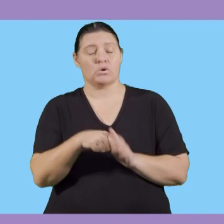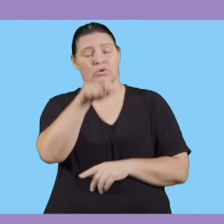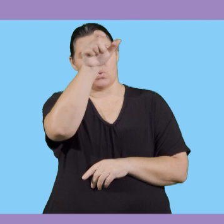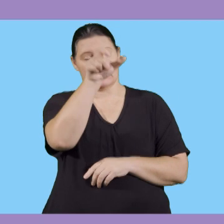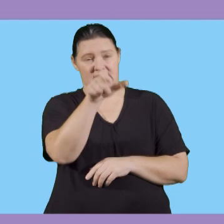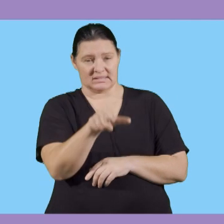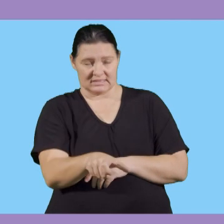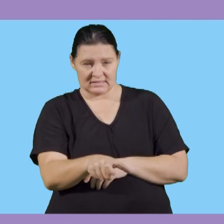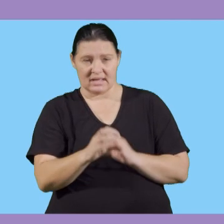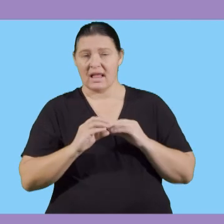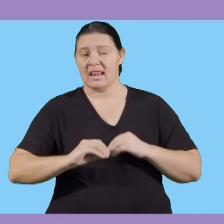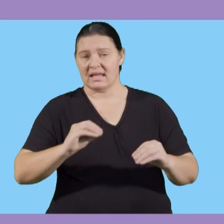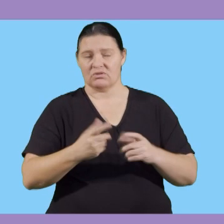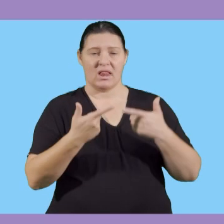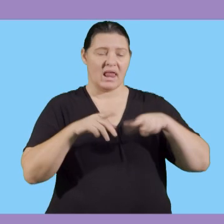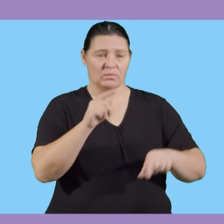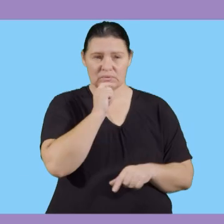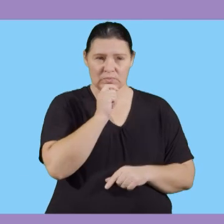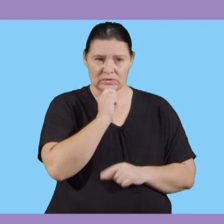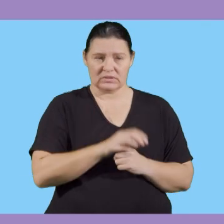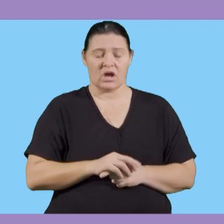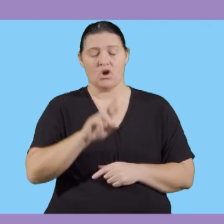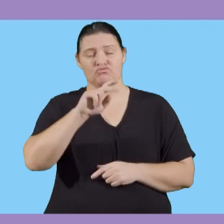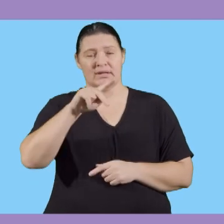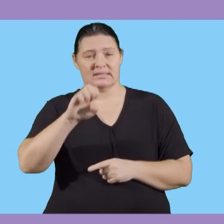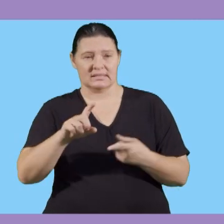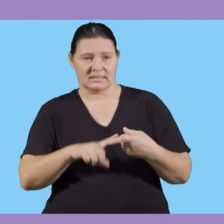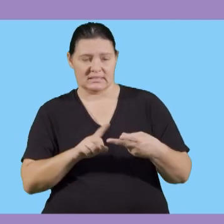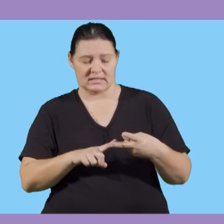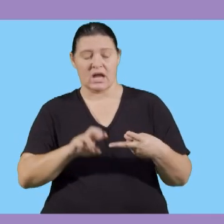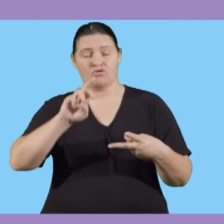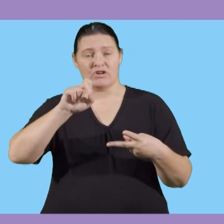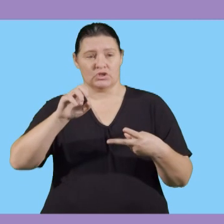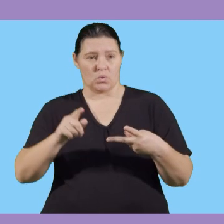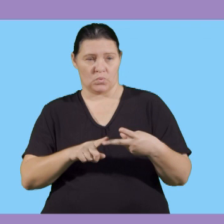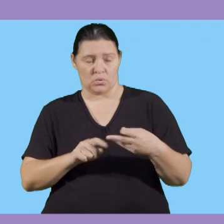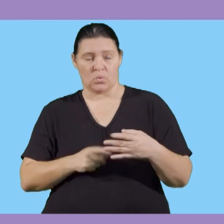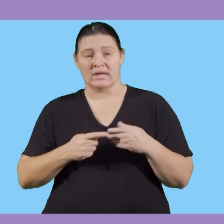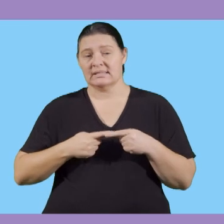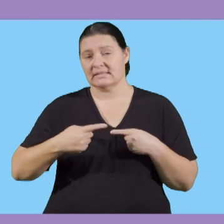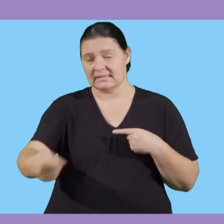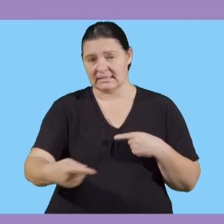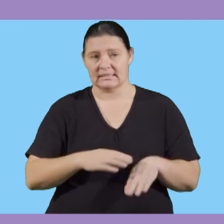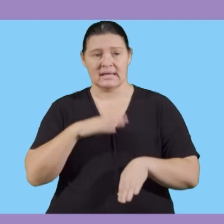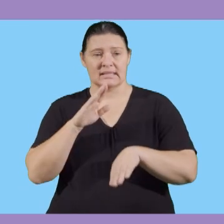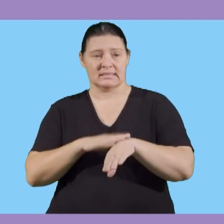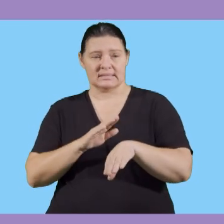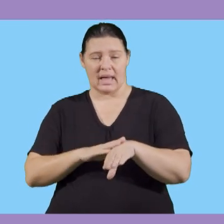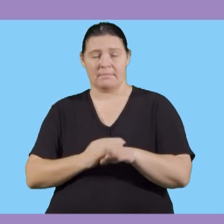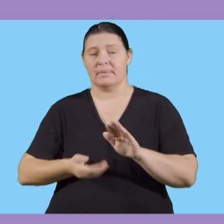The keywords that we used during this lesson and the language that we used were the rate, the ratio,